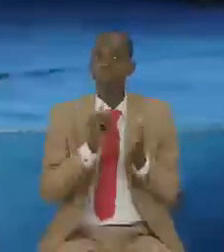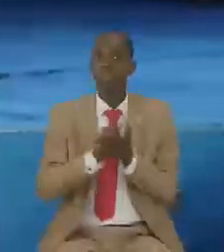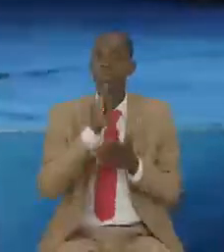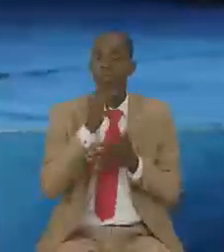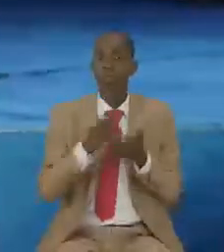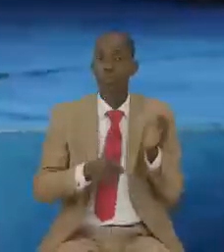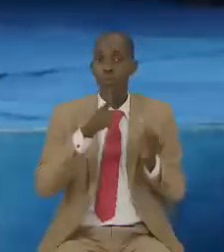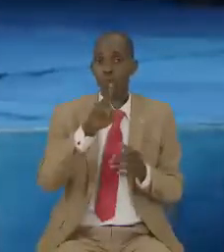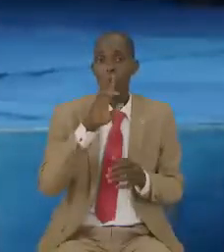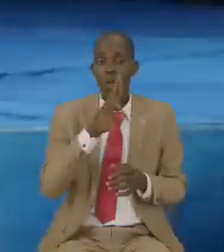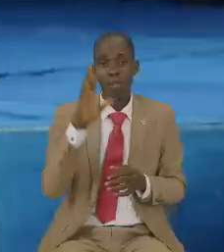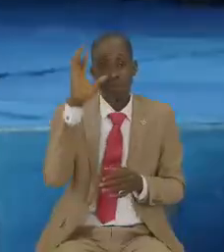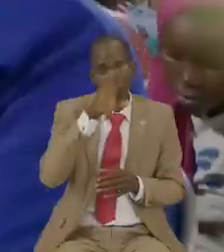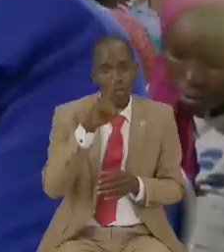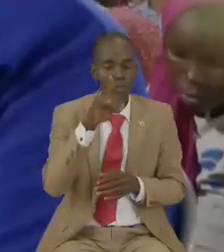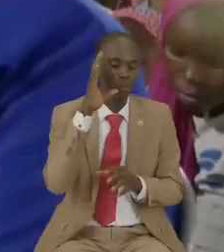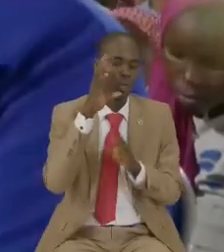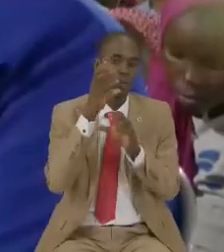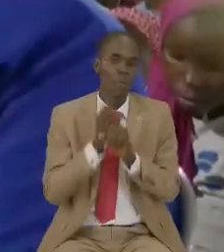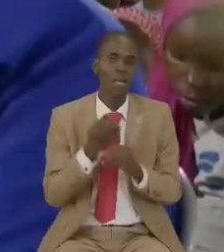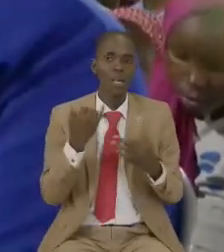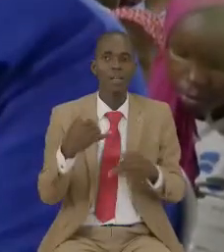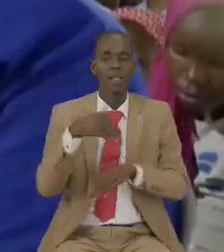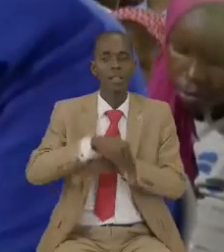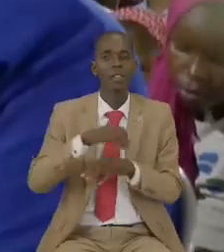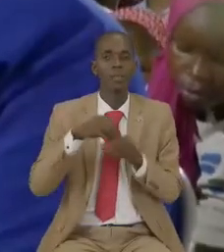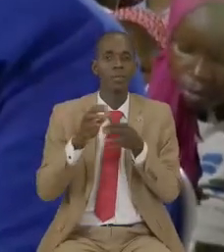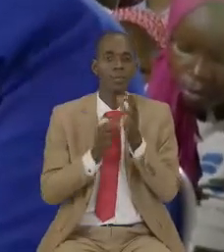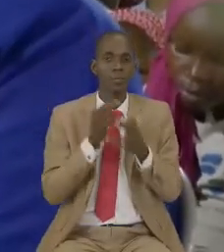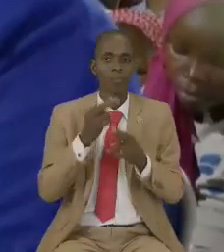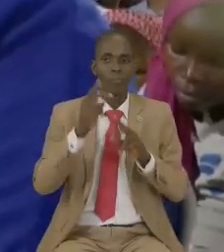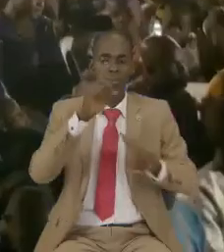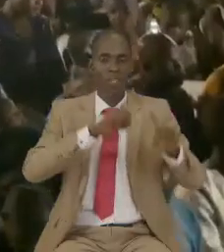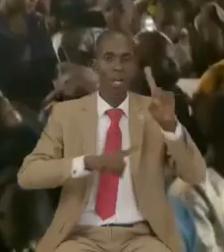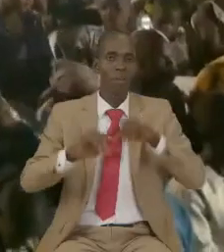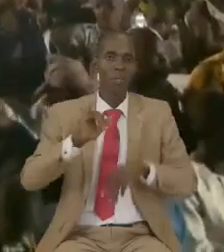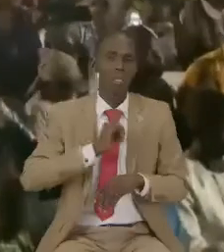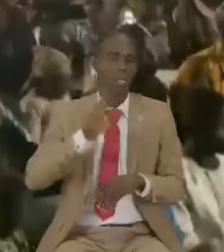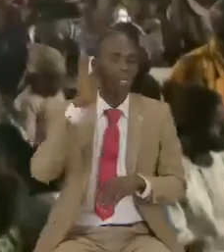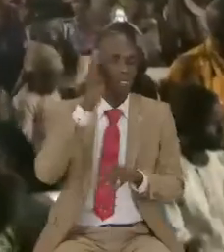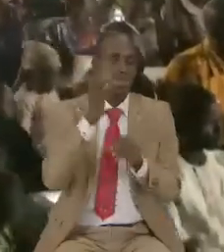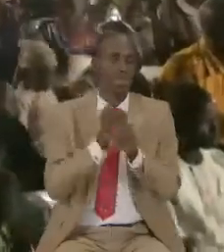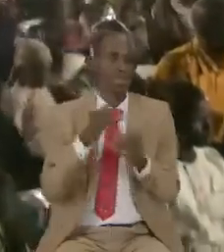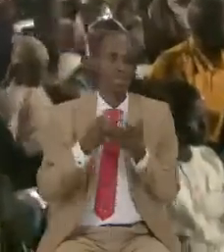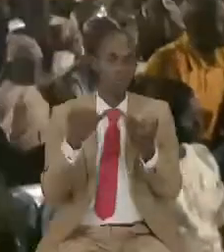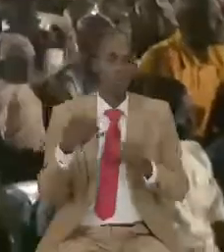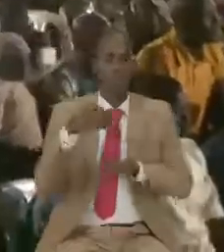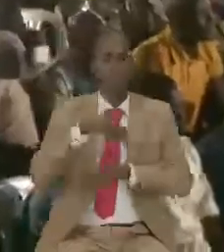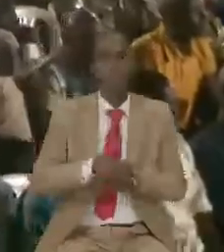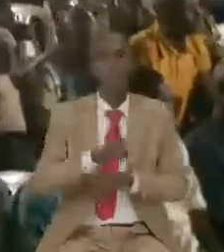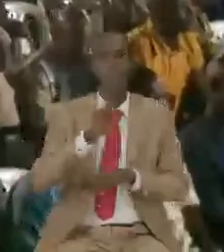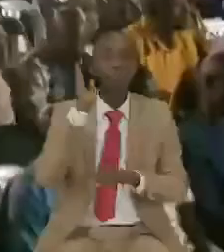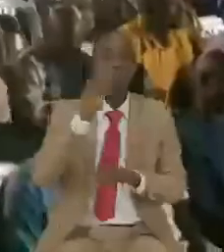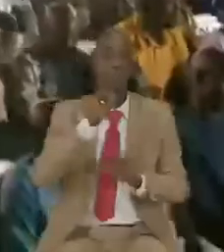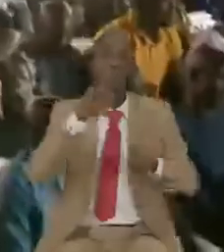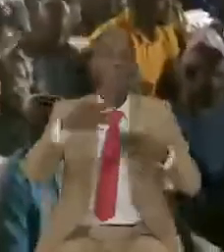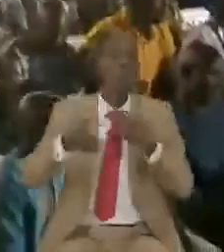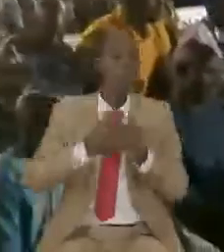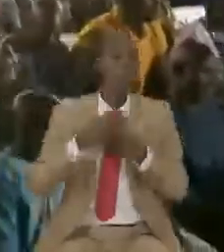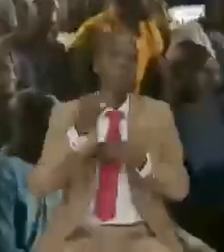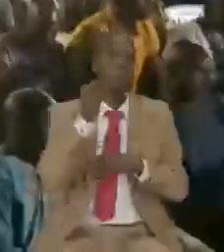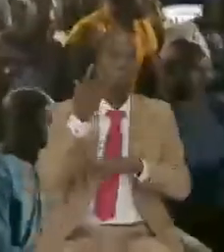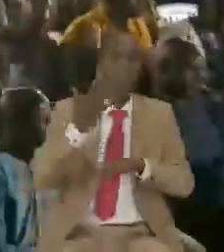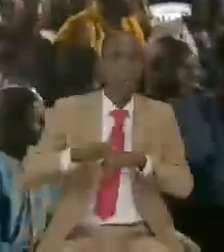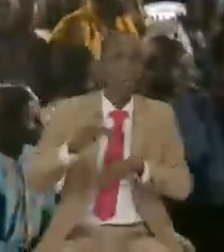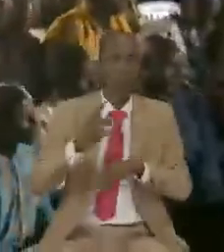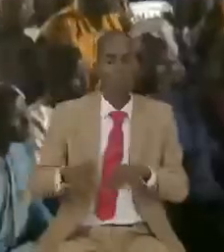seeking, you'll get it tonight. Yeah. I get it tonight. Yeah. And you will not go back home